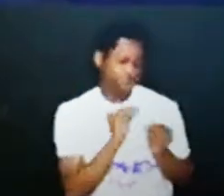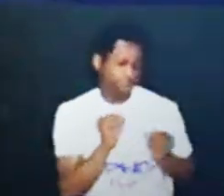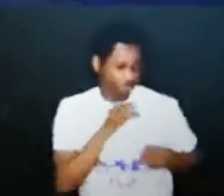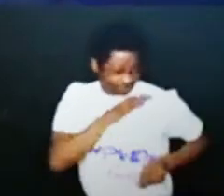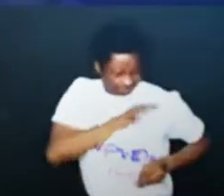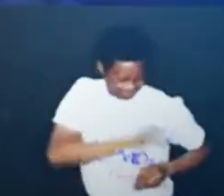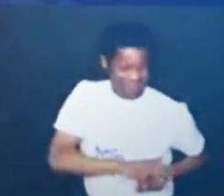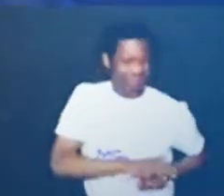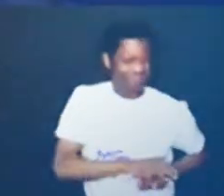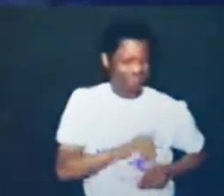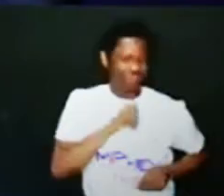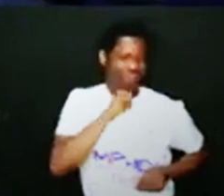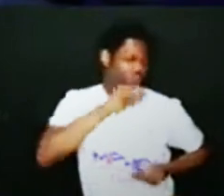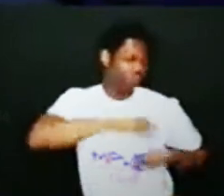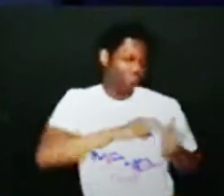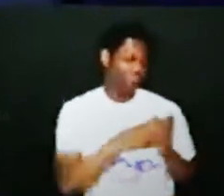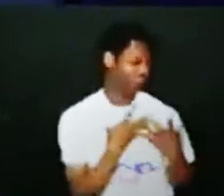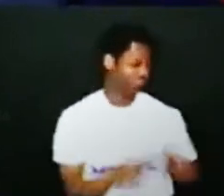bitterness.